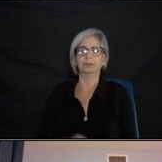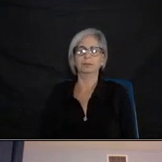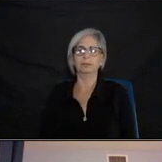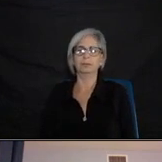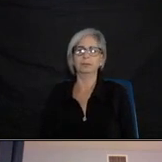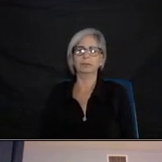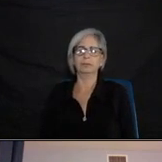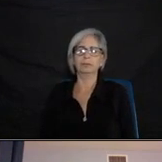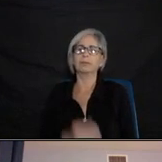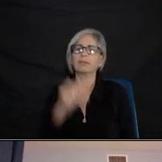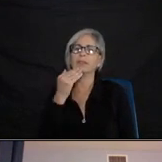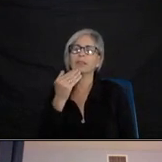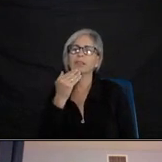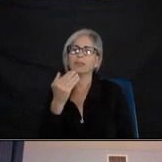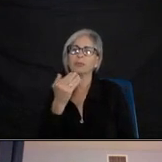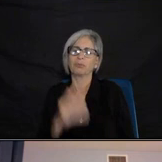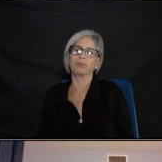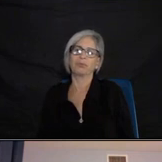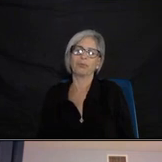Thank you.